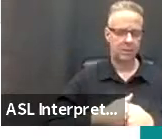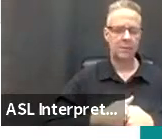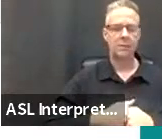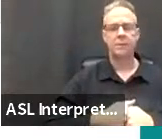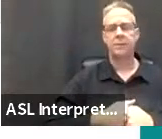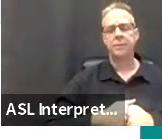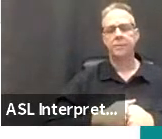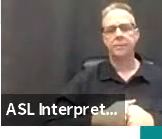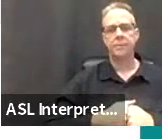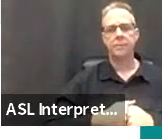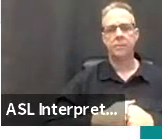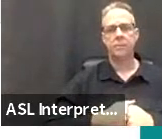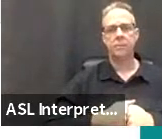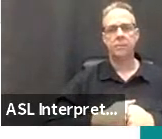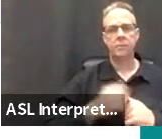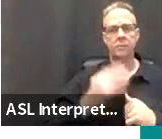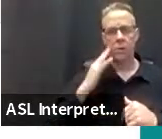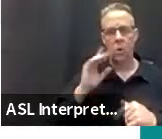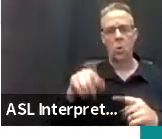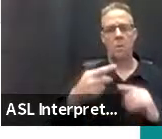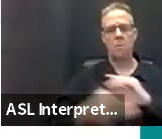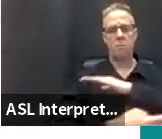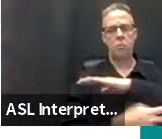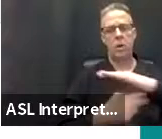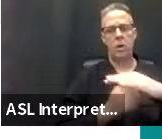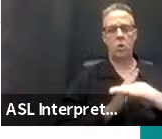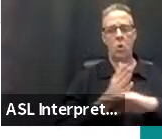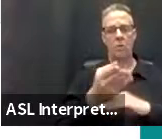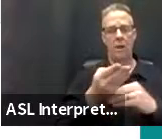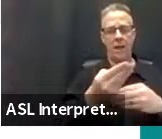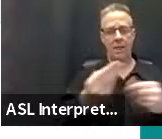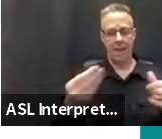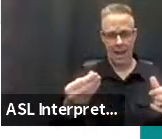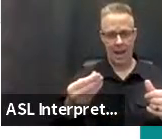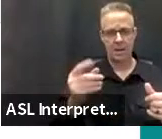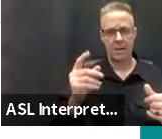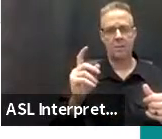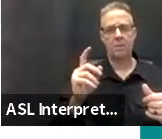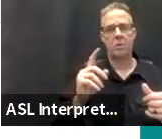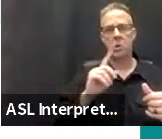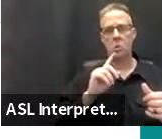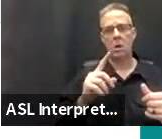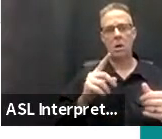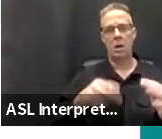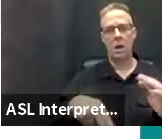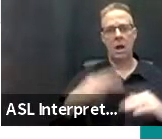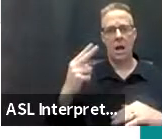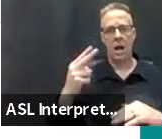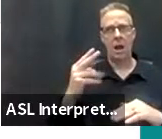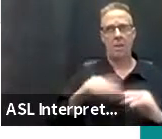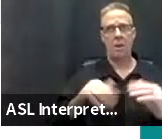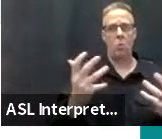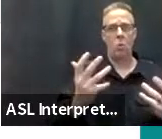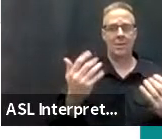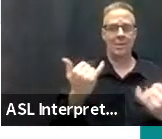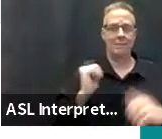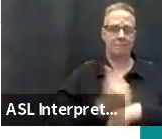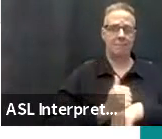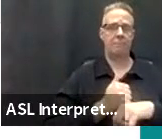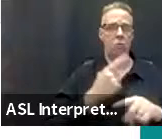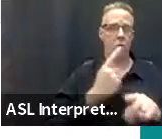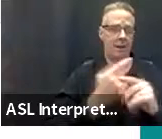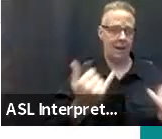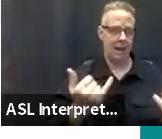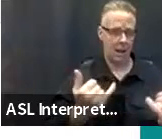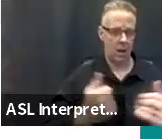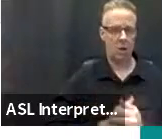comes overland, it's higher than the bridge today, right? We know we have to